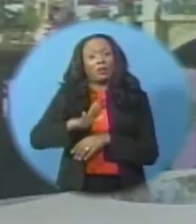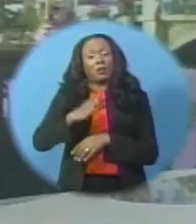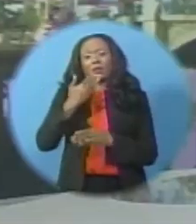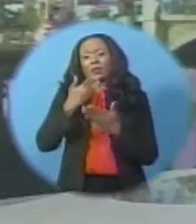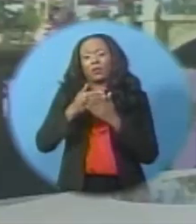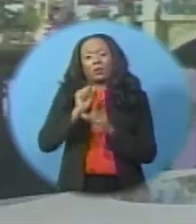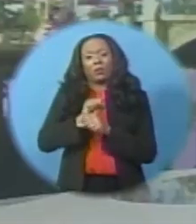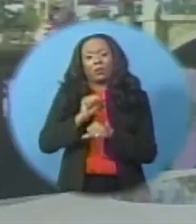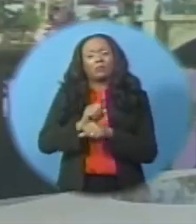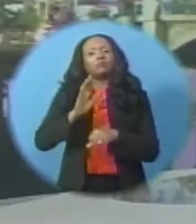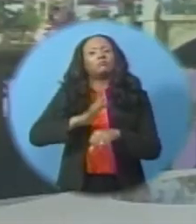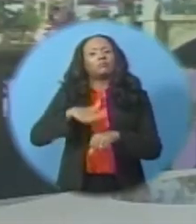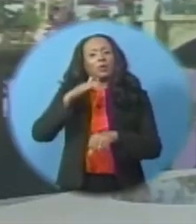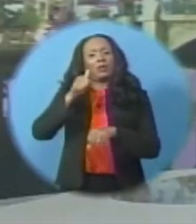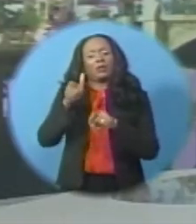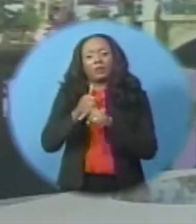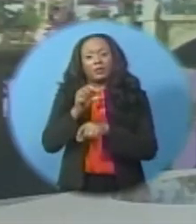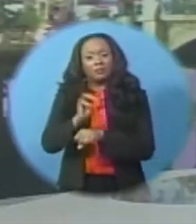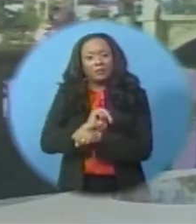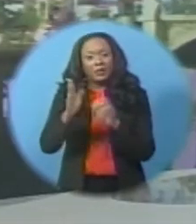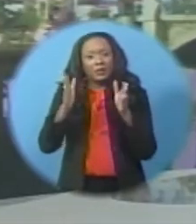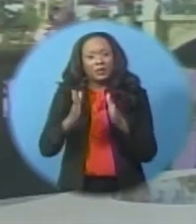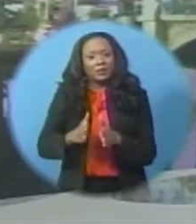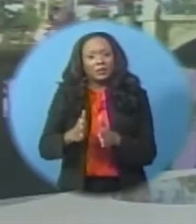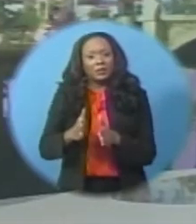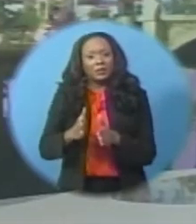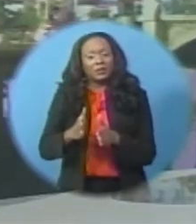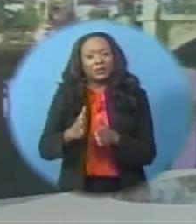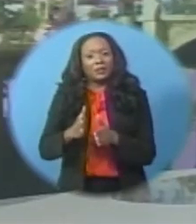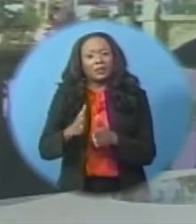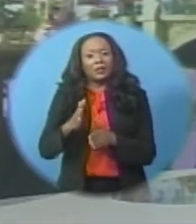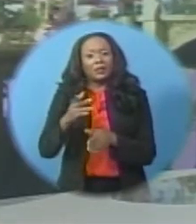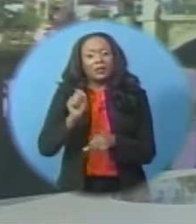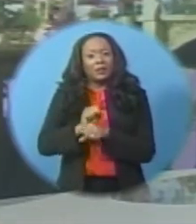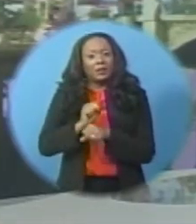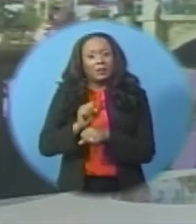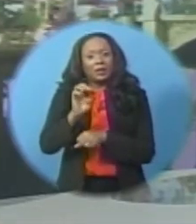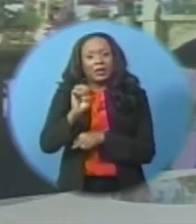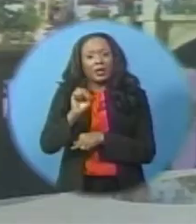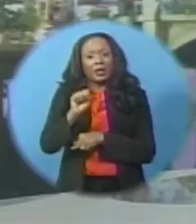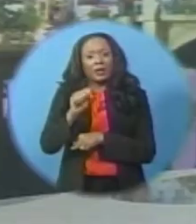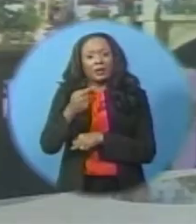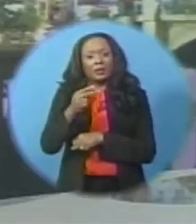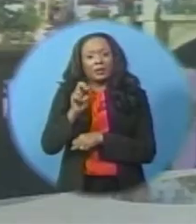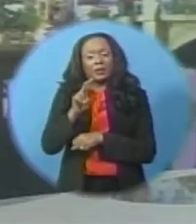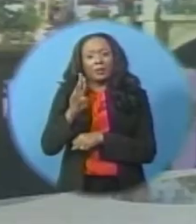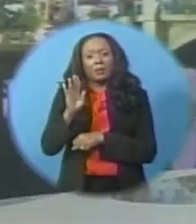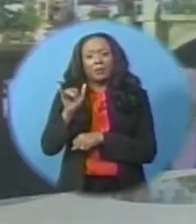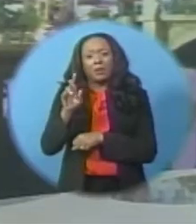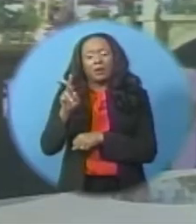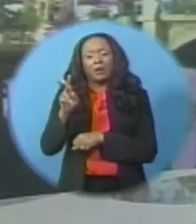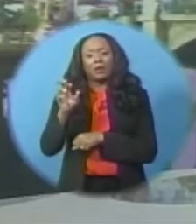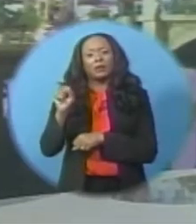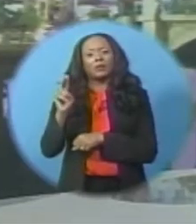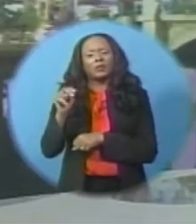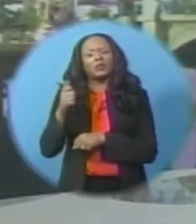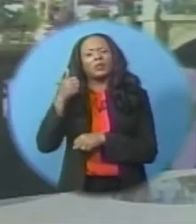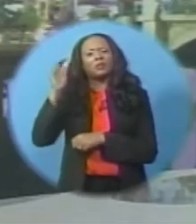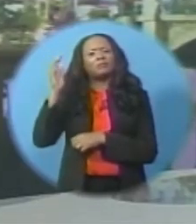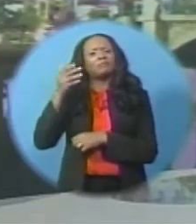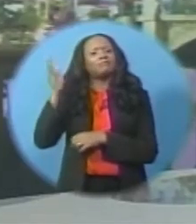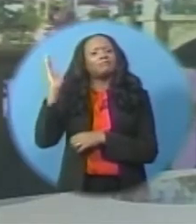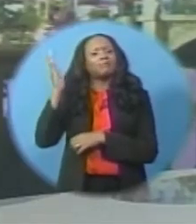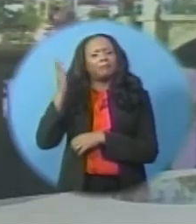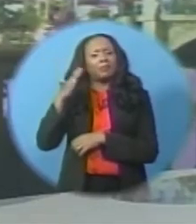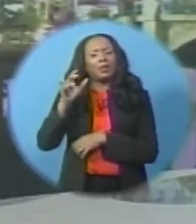The call has come from Labour Minister Senator Dr. Esther Bayer-Suku at the time she was addressing the Festival of Pentecost at the